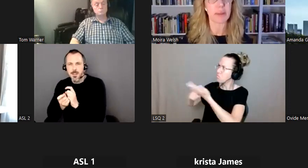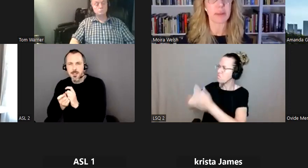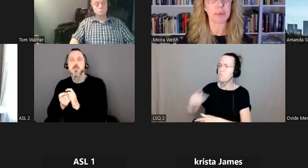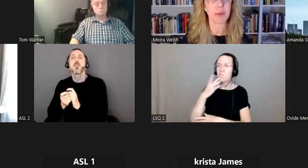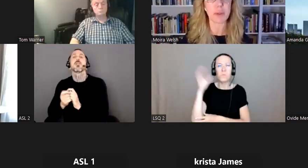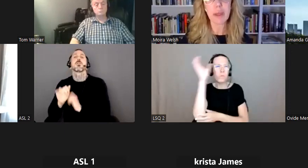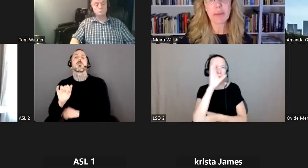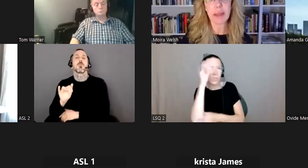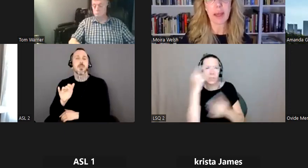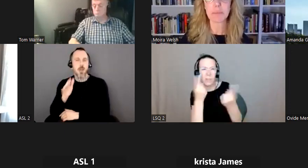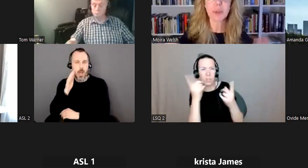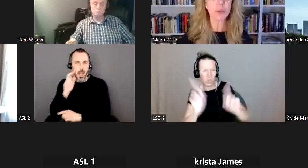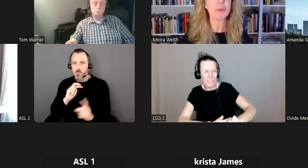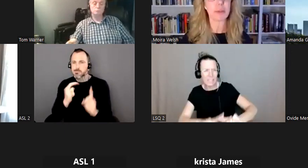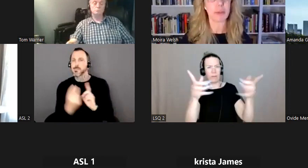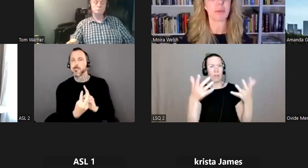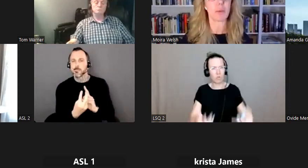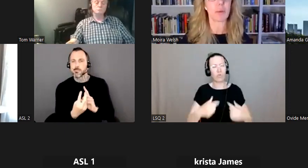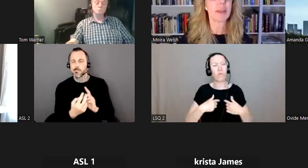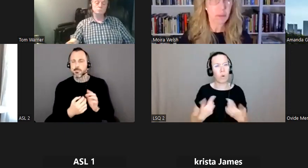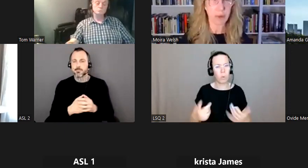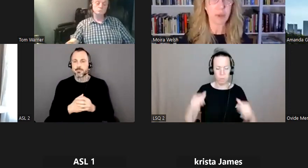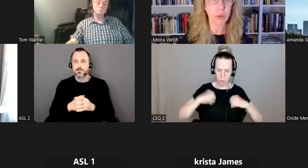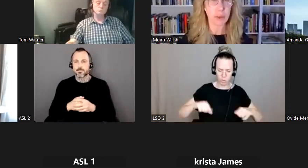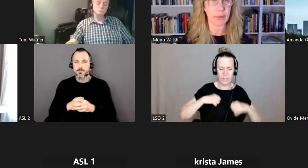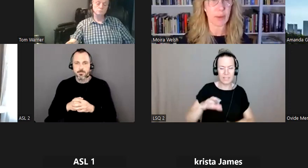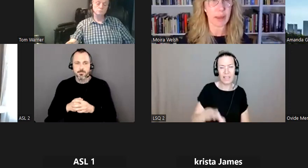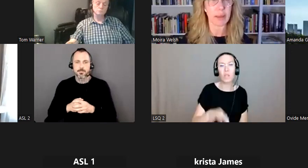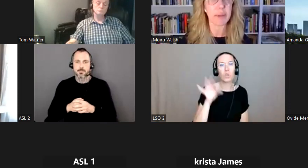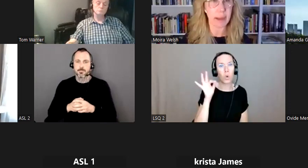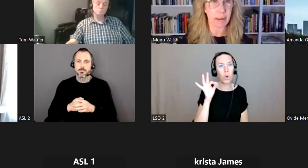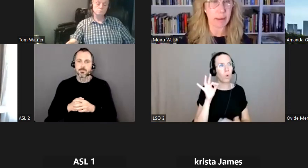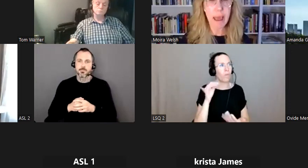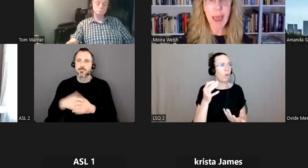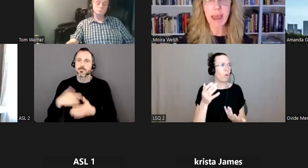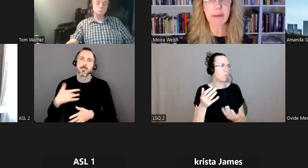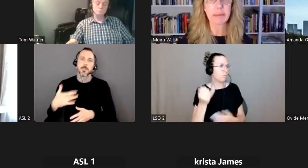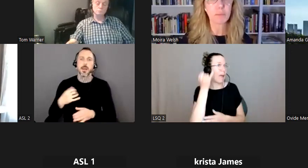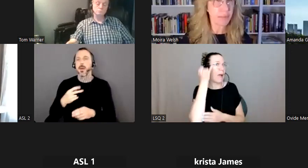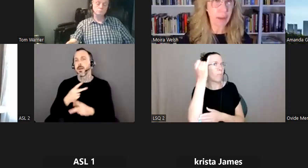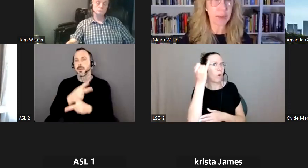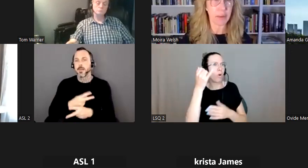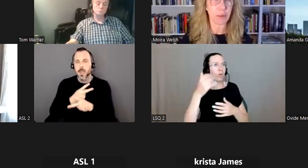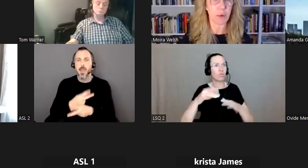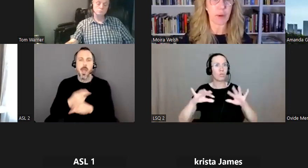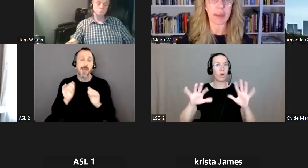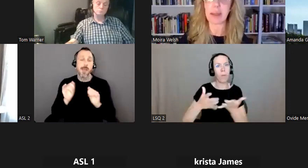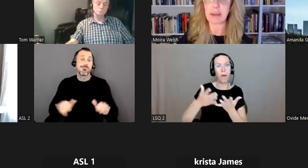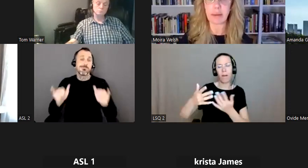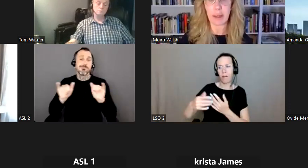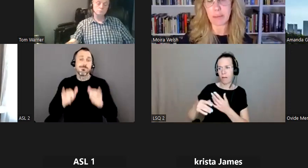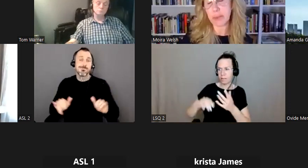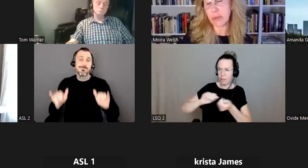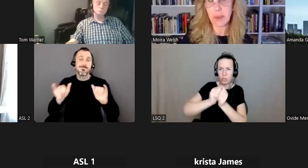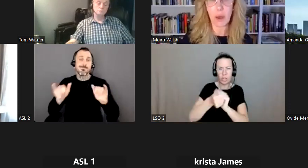to find an approach that upturned the old institutional style of care. And we found that story